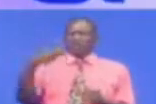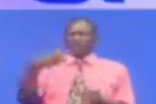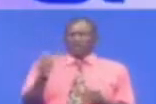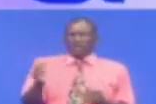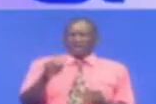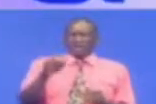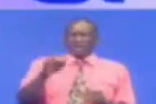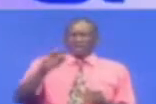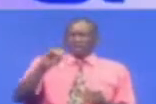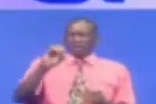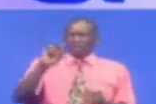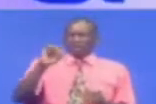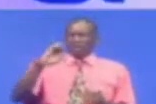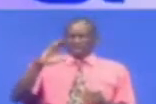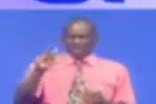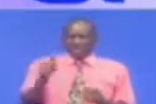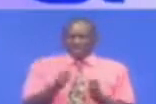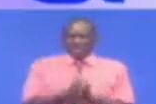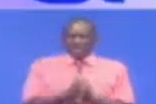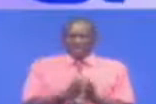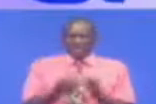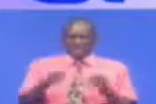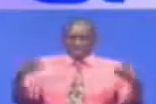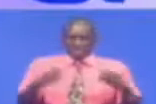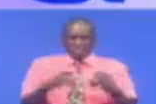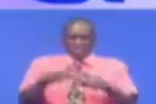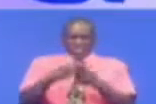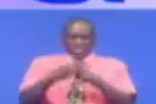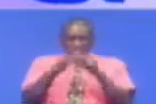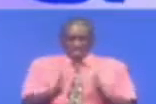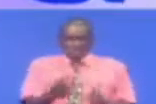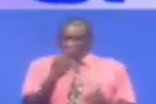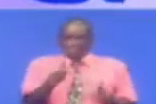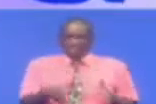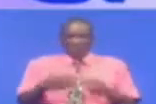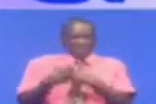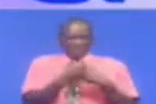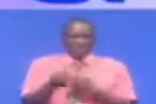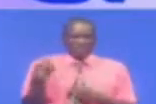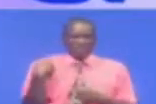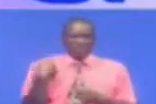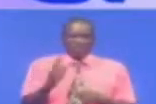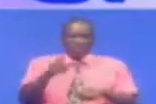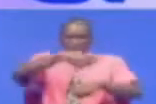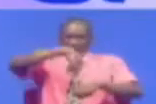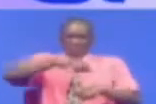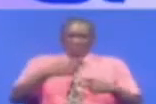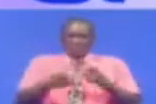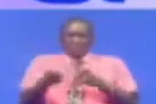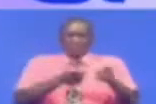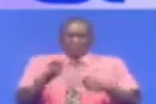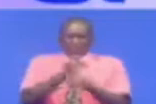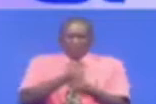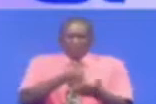Marceline, Monica, and the back-end team, the engineers. You saw the way they struggled yesterday for 1 hour, but they managed to make